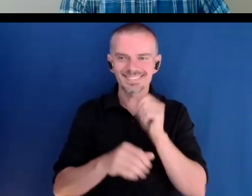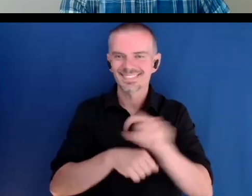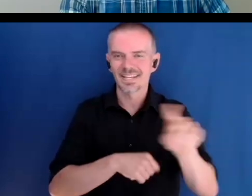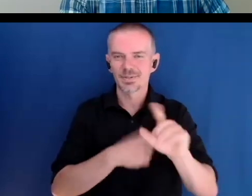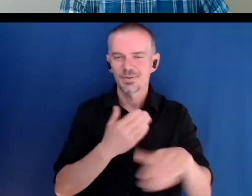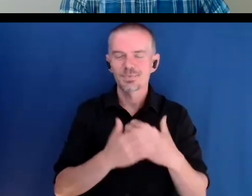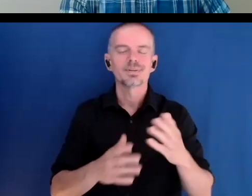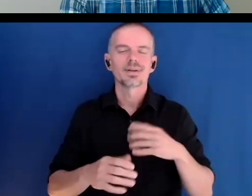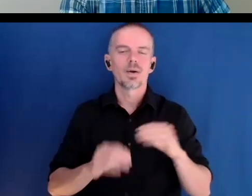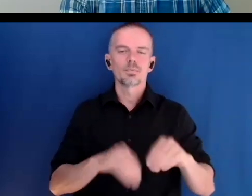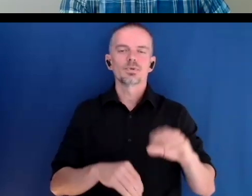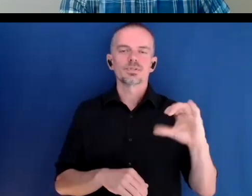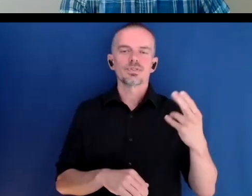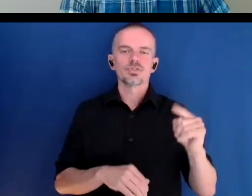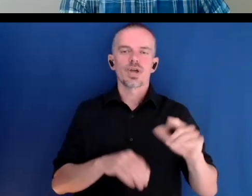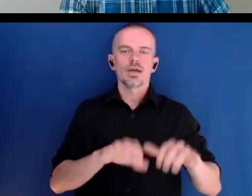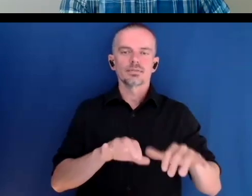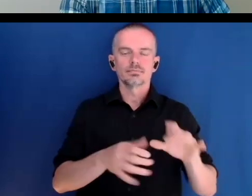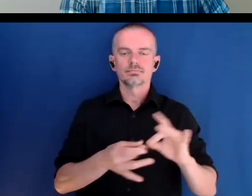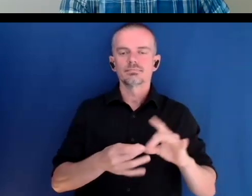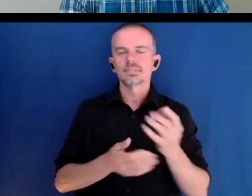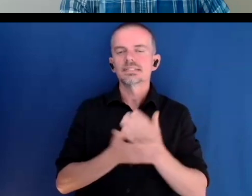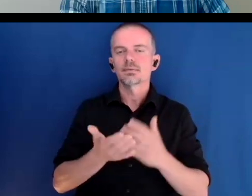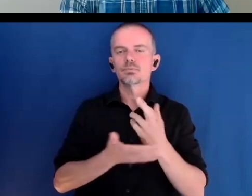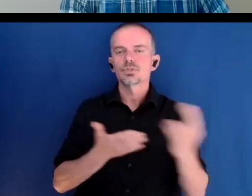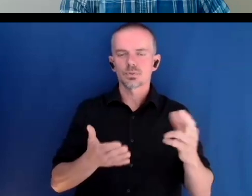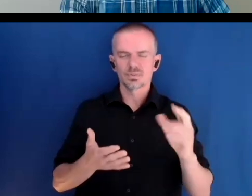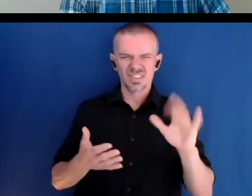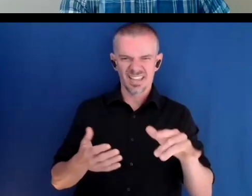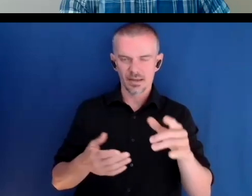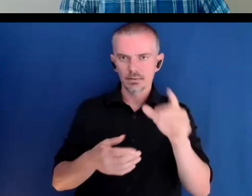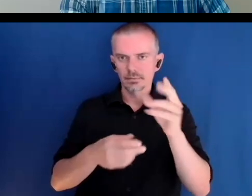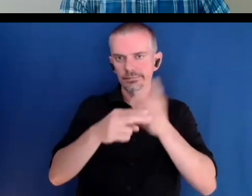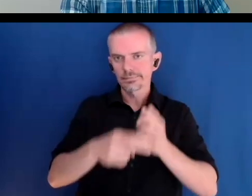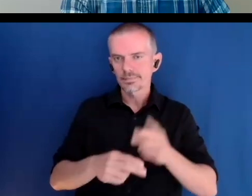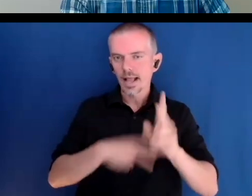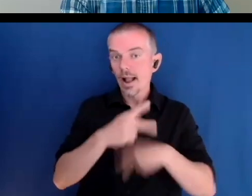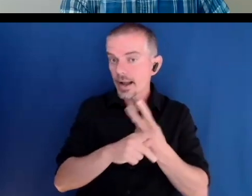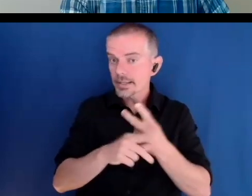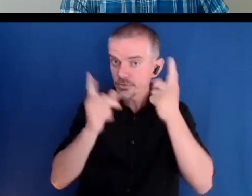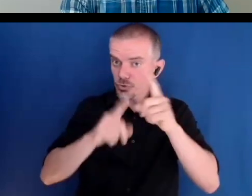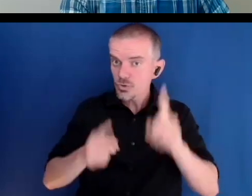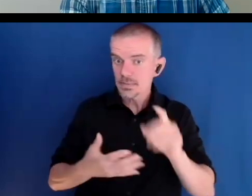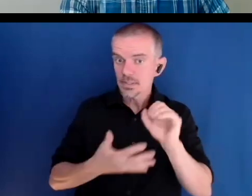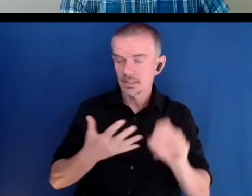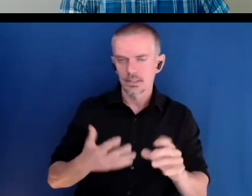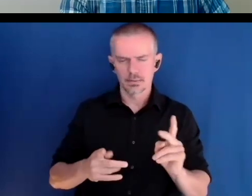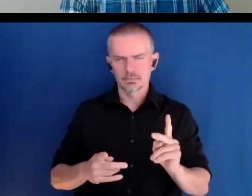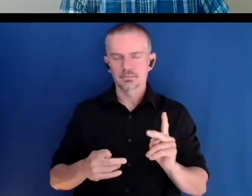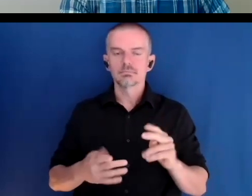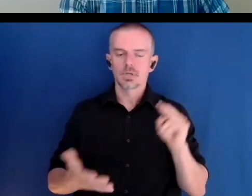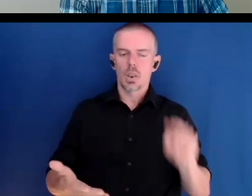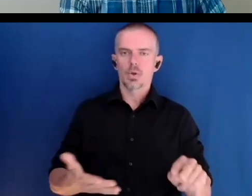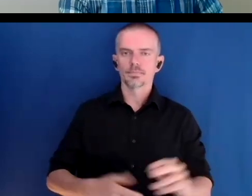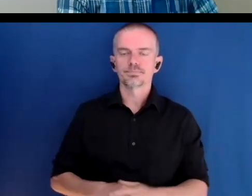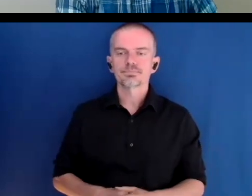put in the chat box a few resources to kind of help explain some of those agreements that, Jay, you were referencing. I'll turn it over to you, Nick, what this process looks